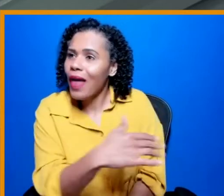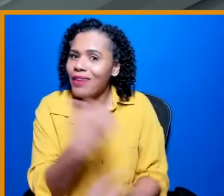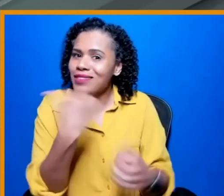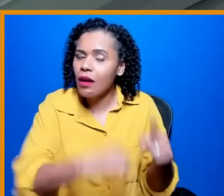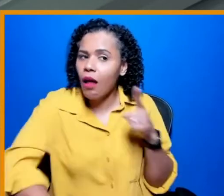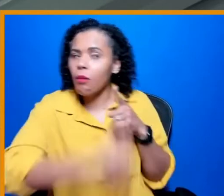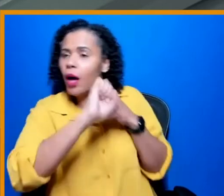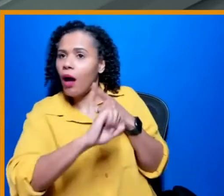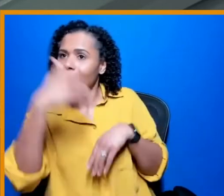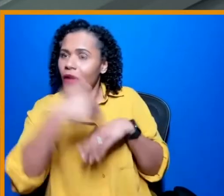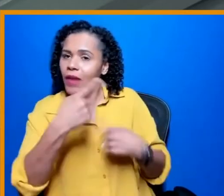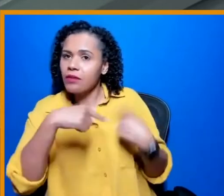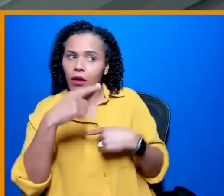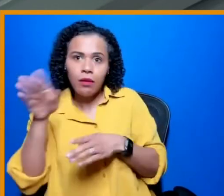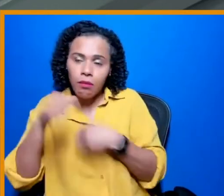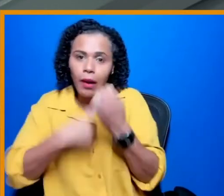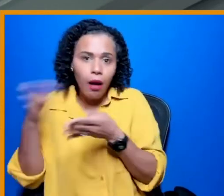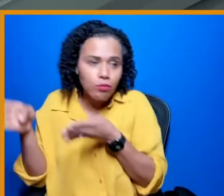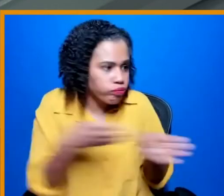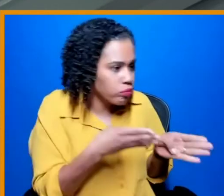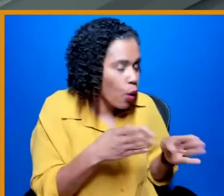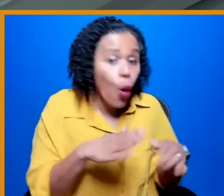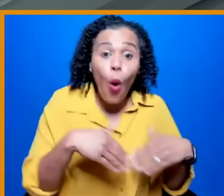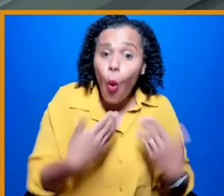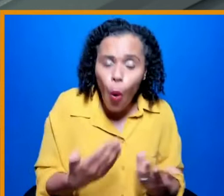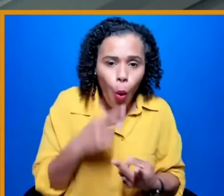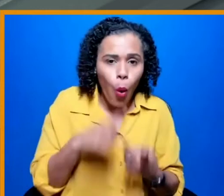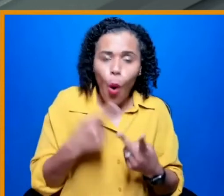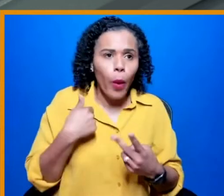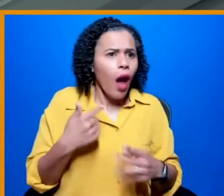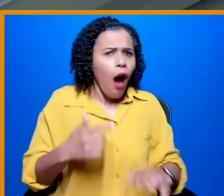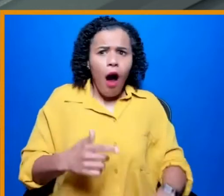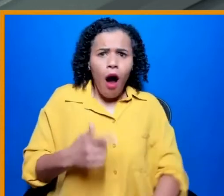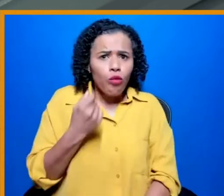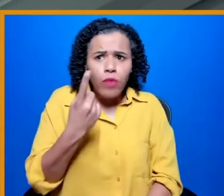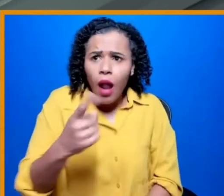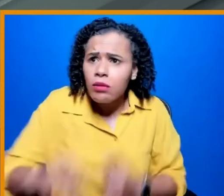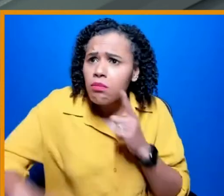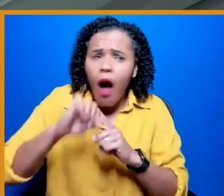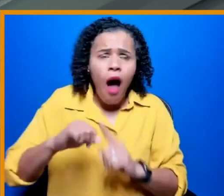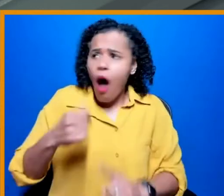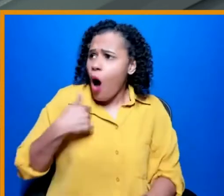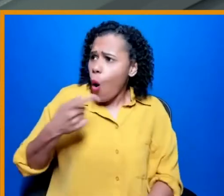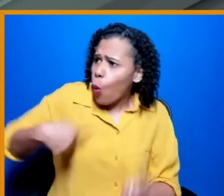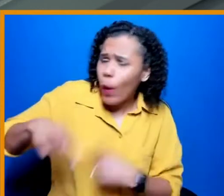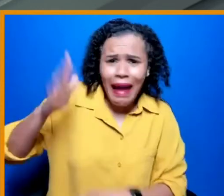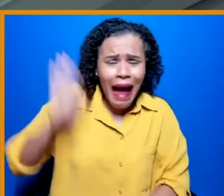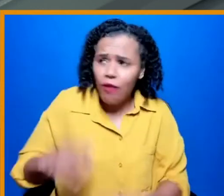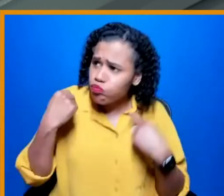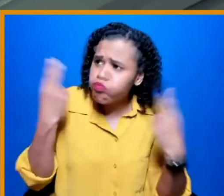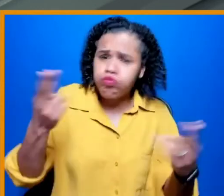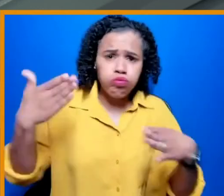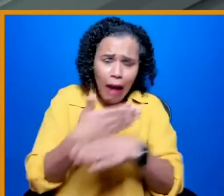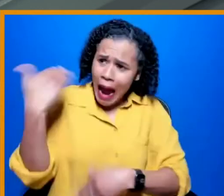in a moment and say, oh, something must be done, only to let our good intentions slip away again. And I'm afraid